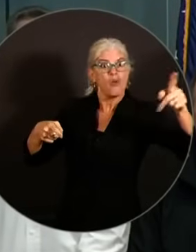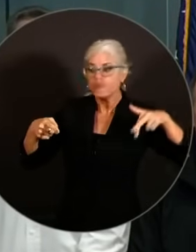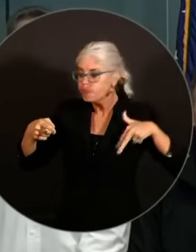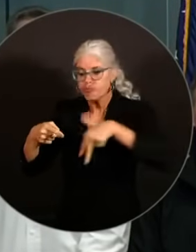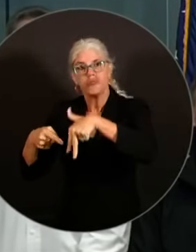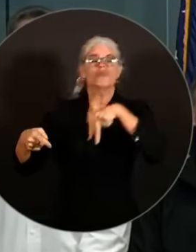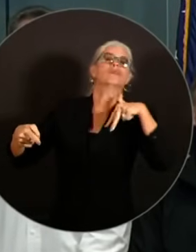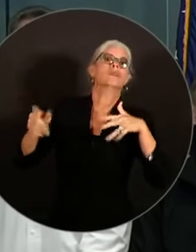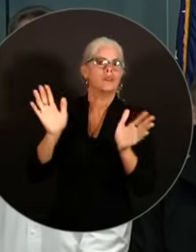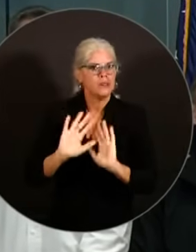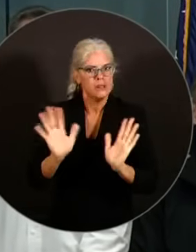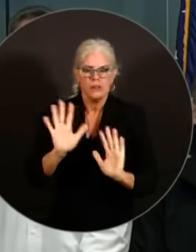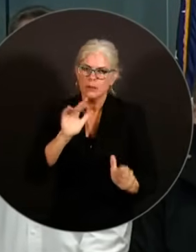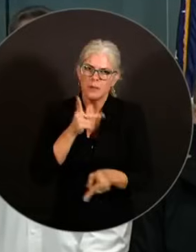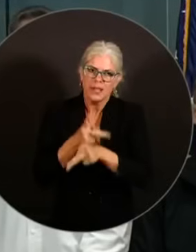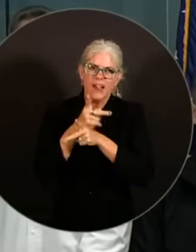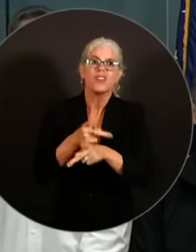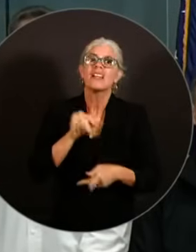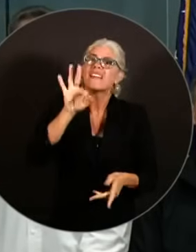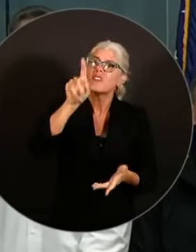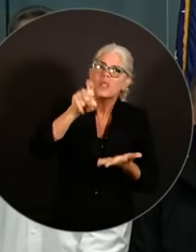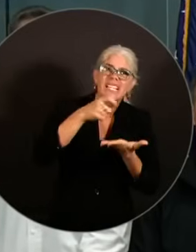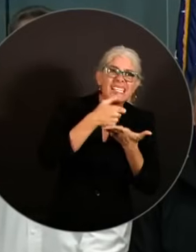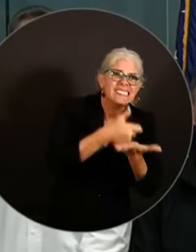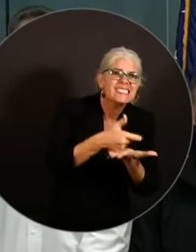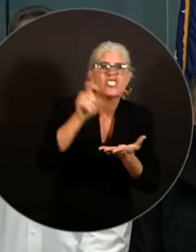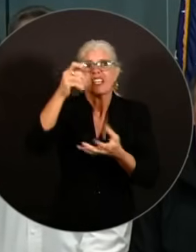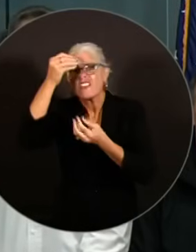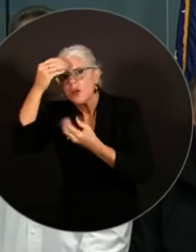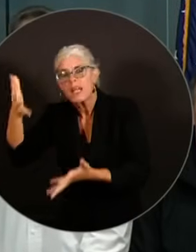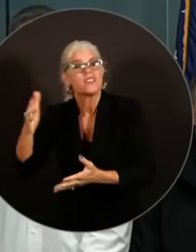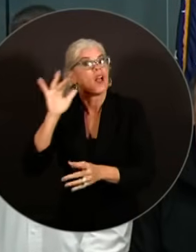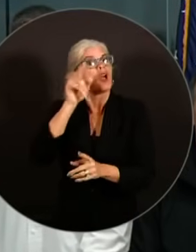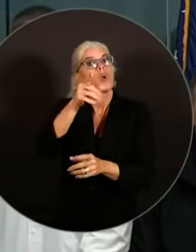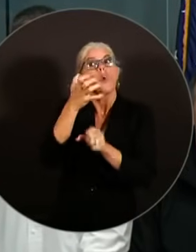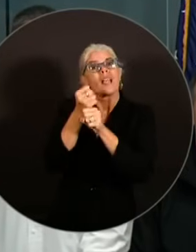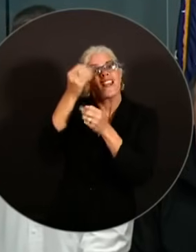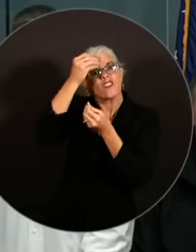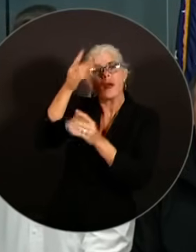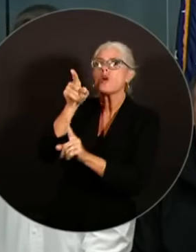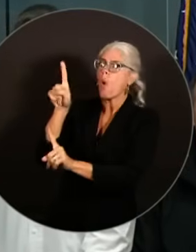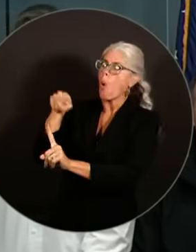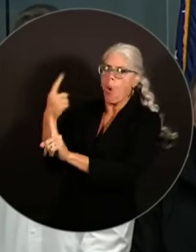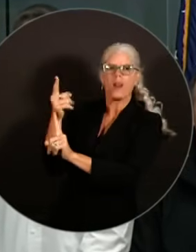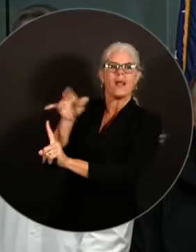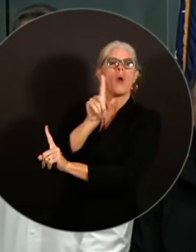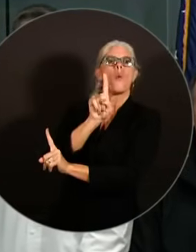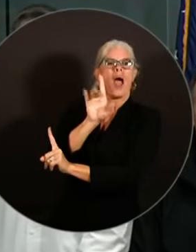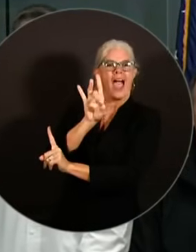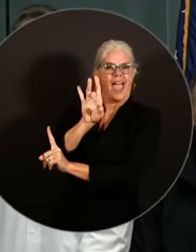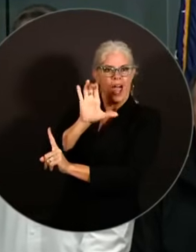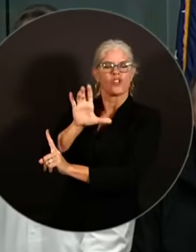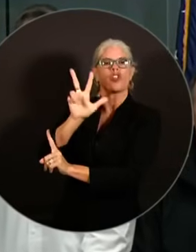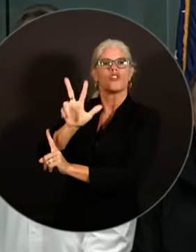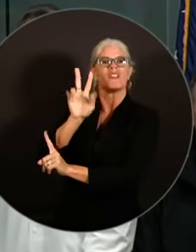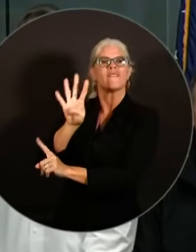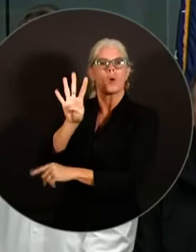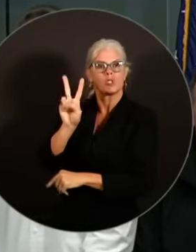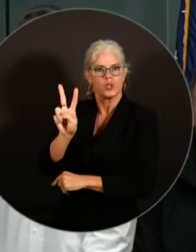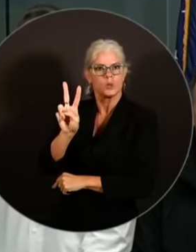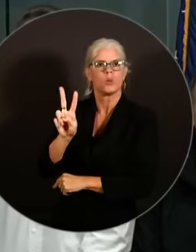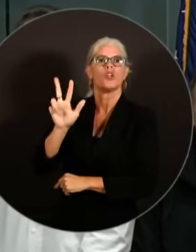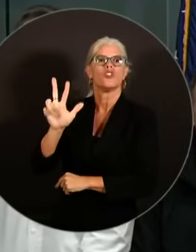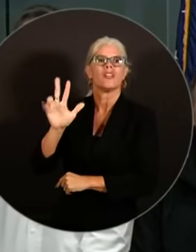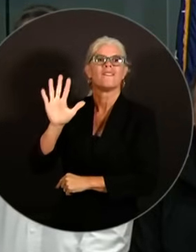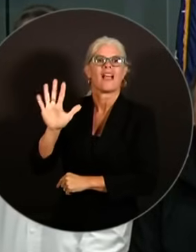the storm, call State Assistance Information Line. Again, that's information only, 1-800-342-3557. Help is available in